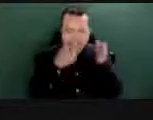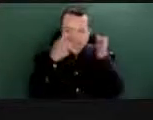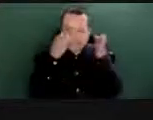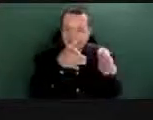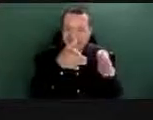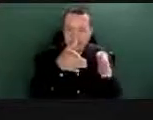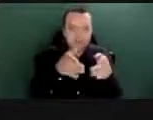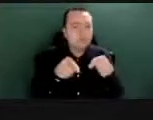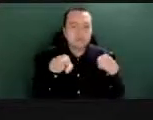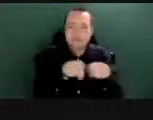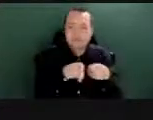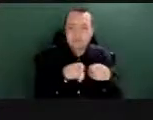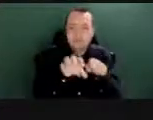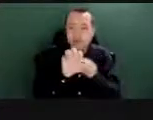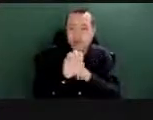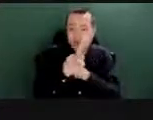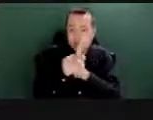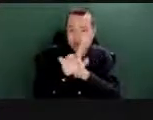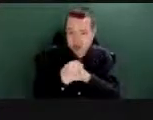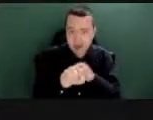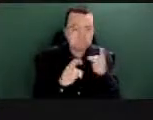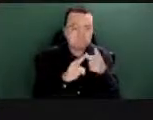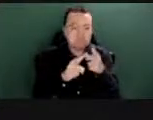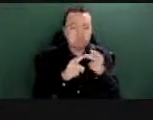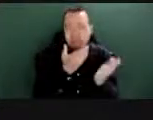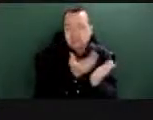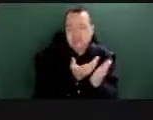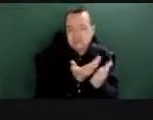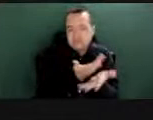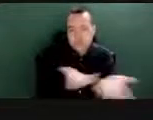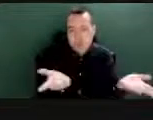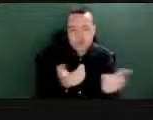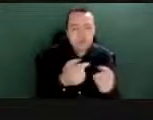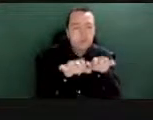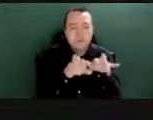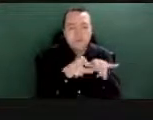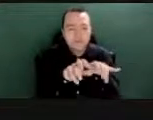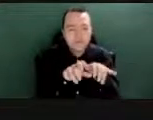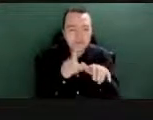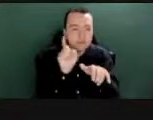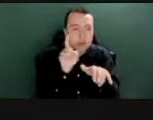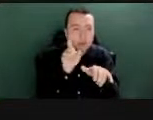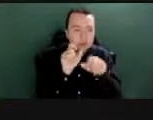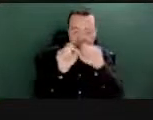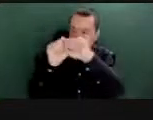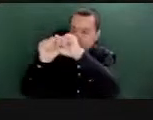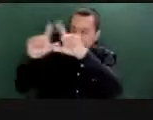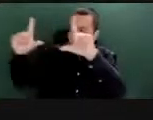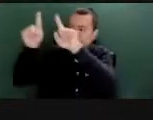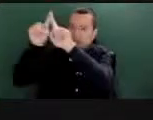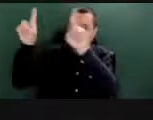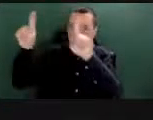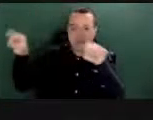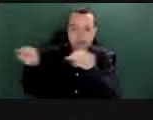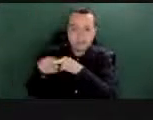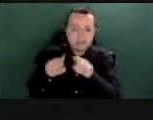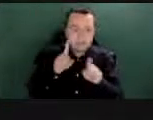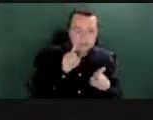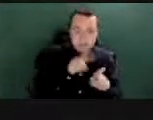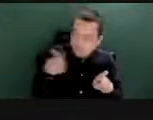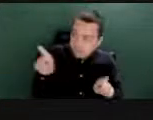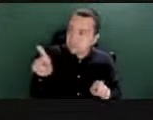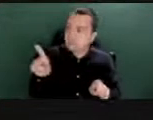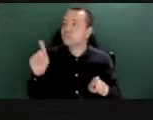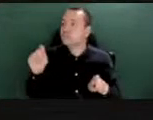another website, and you could go in through this portal or through this window to the collection. And a really important